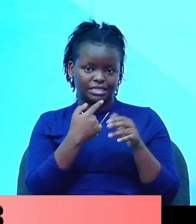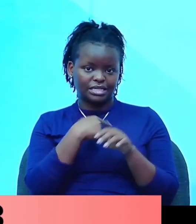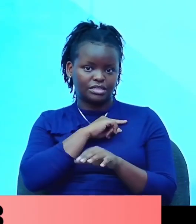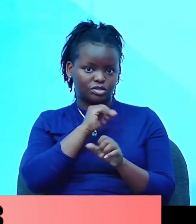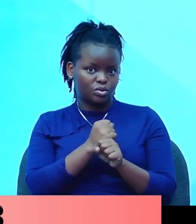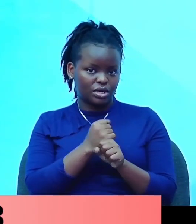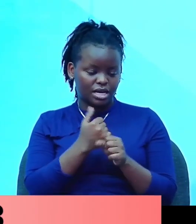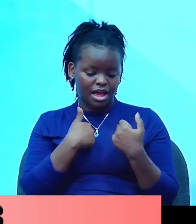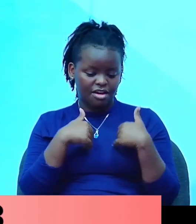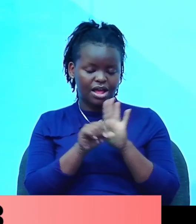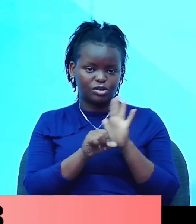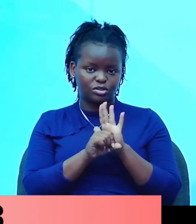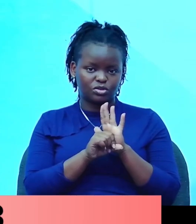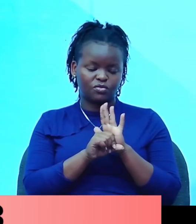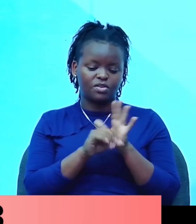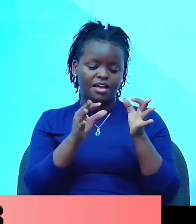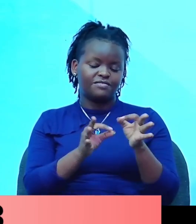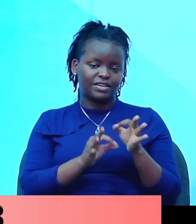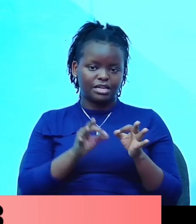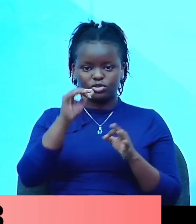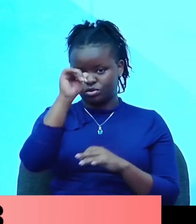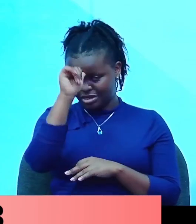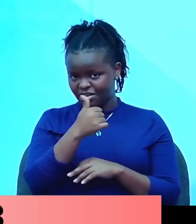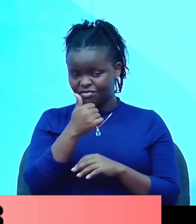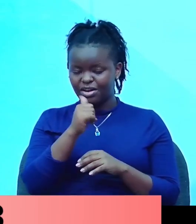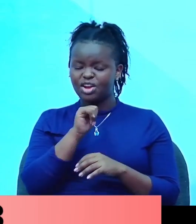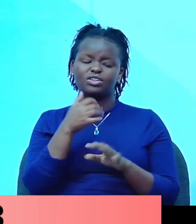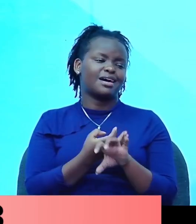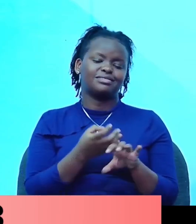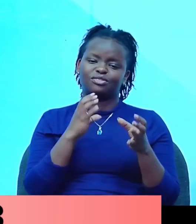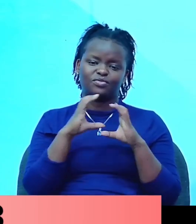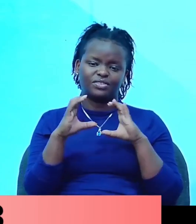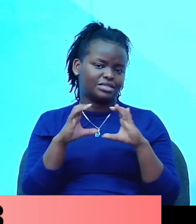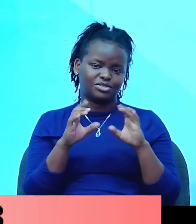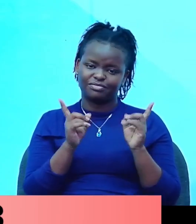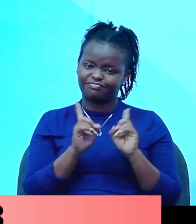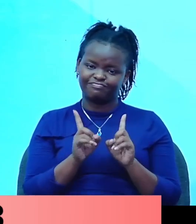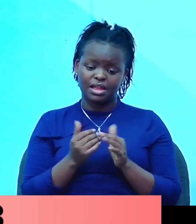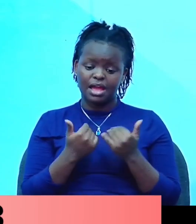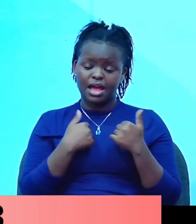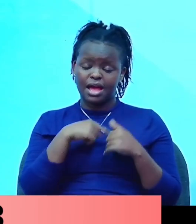lot of financial literacy, and it is not complex conversations. We've partnered with